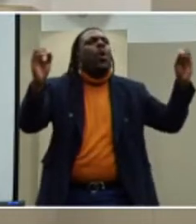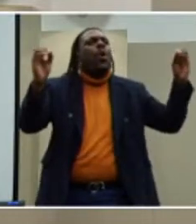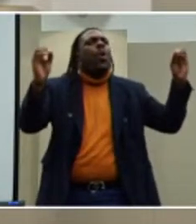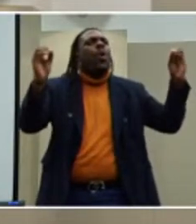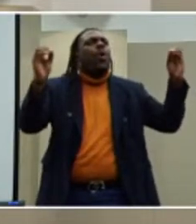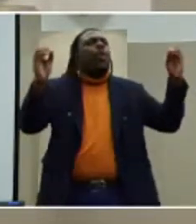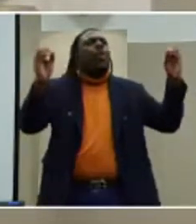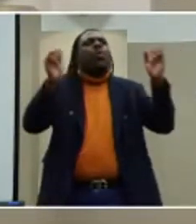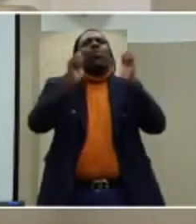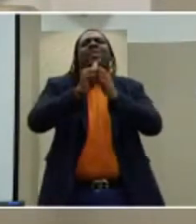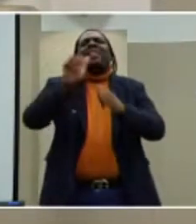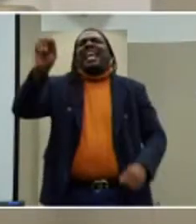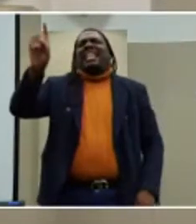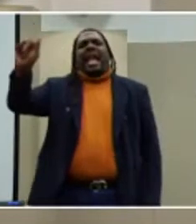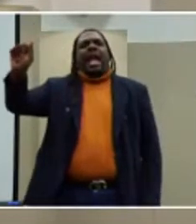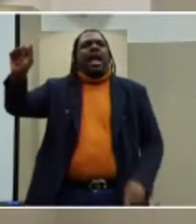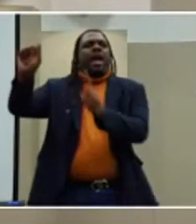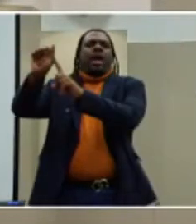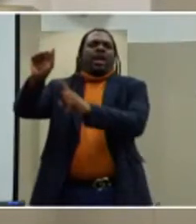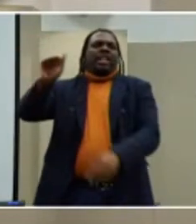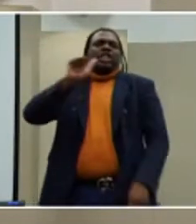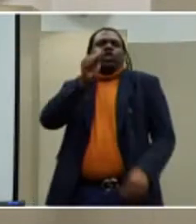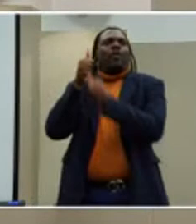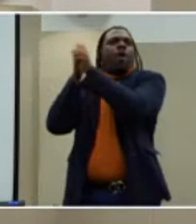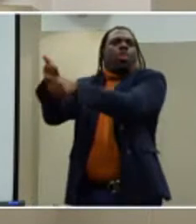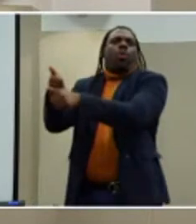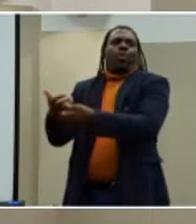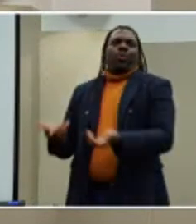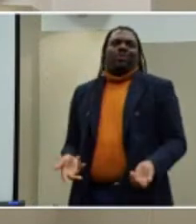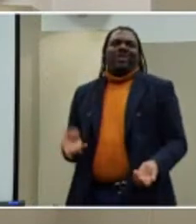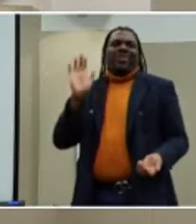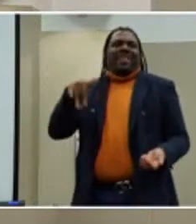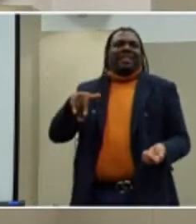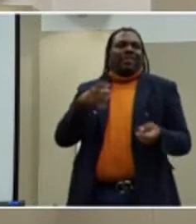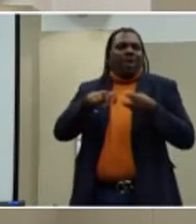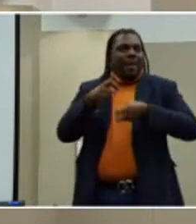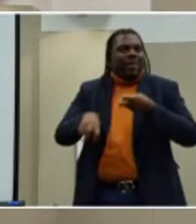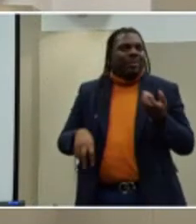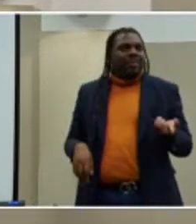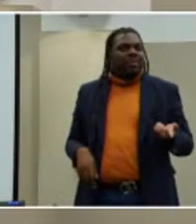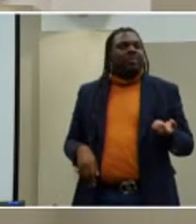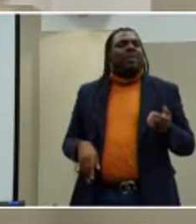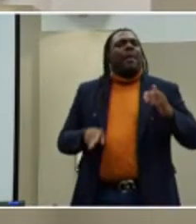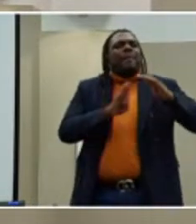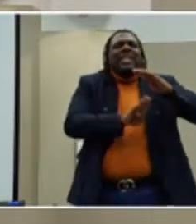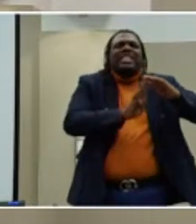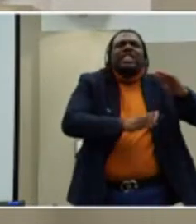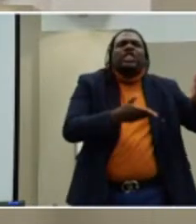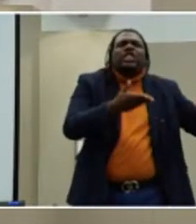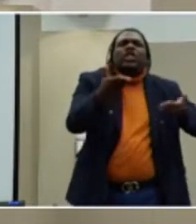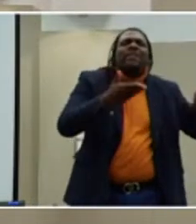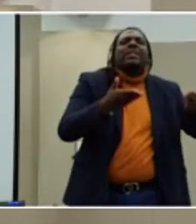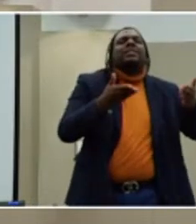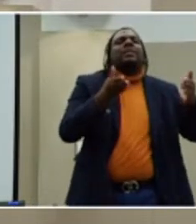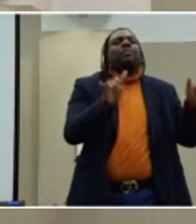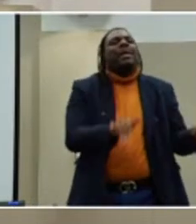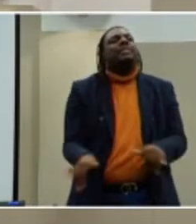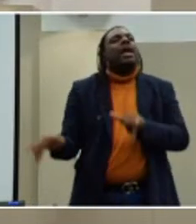adherence to the ADA. So that's a real problem. Basic